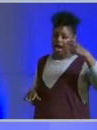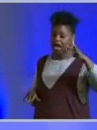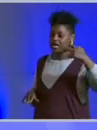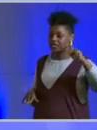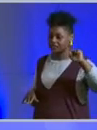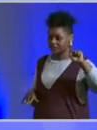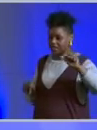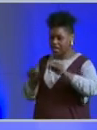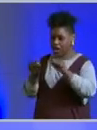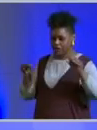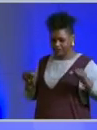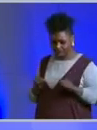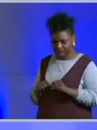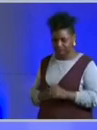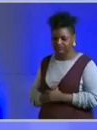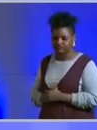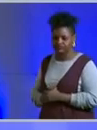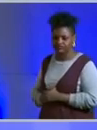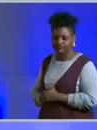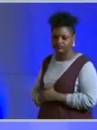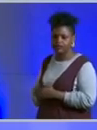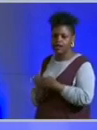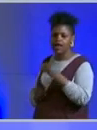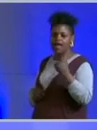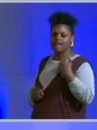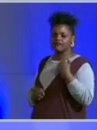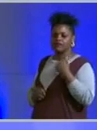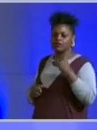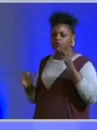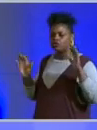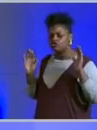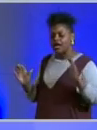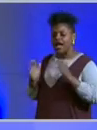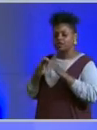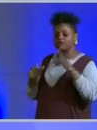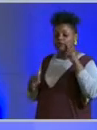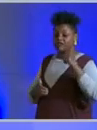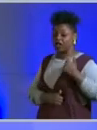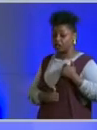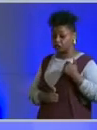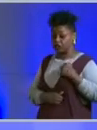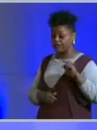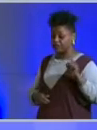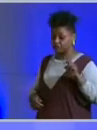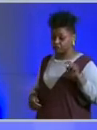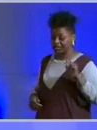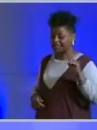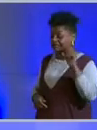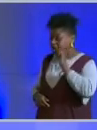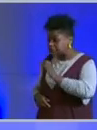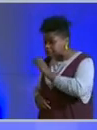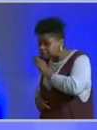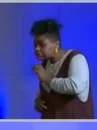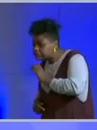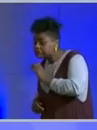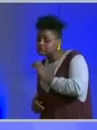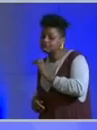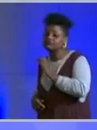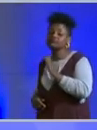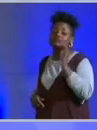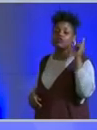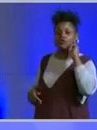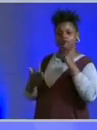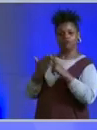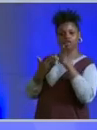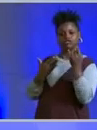Communities site. And we've also got great housing for veterans and seniors. And I know one of the projects that the mayor